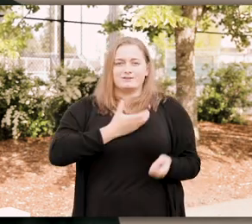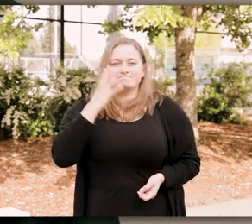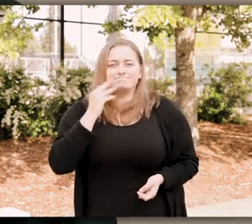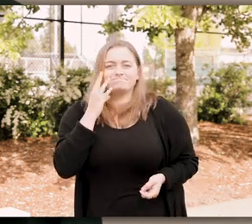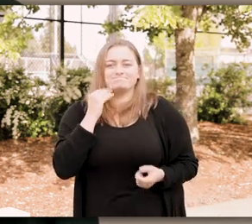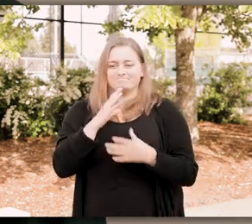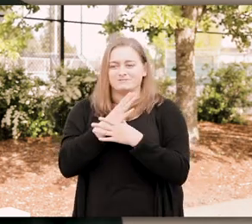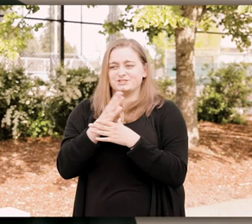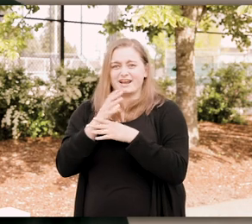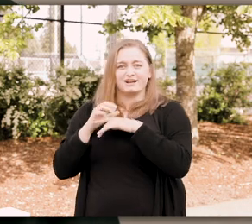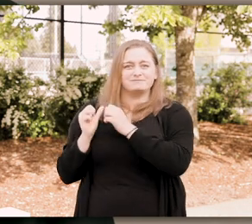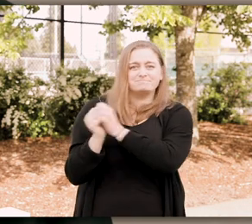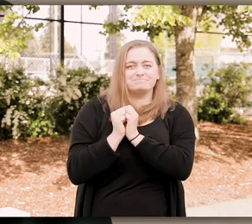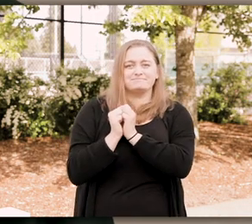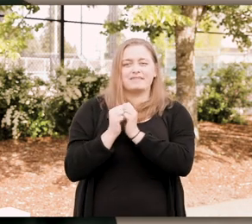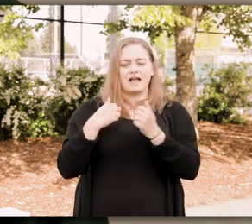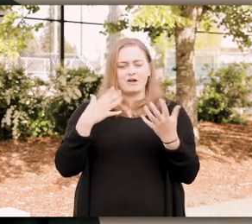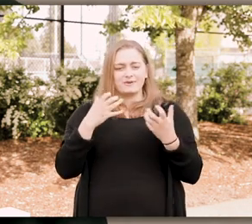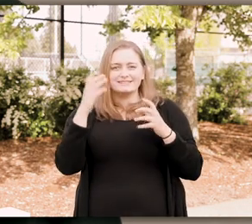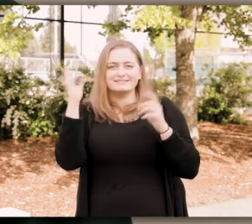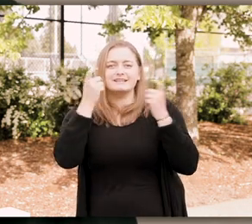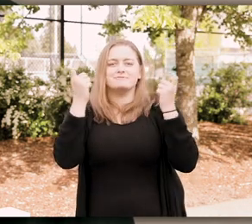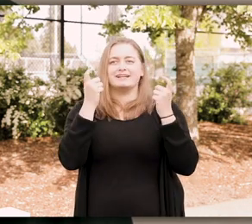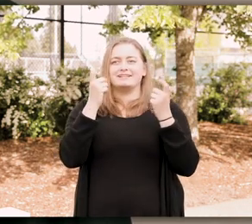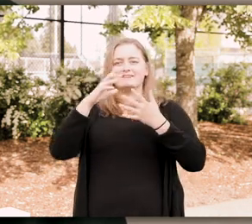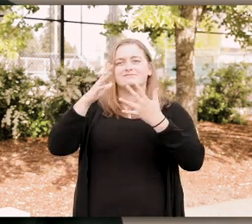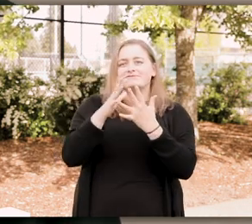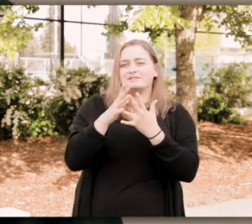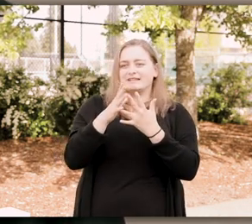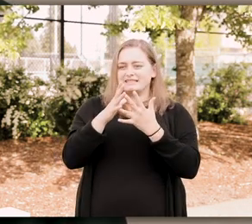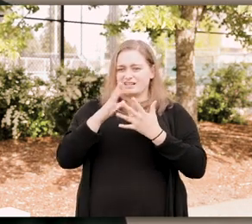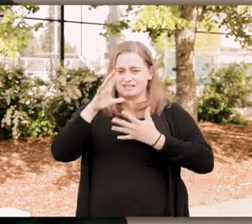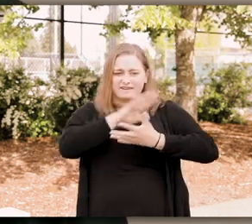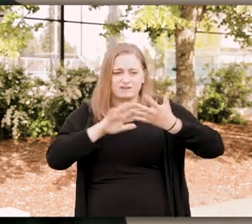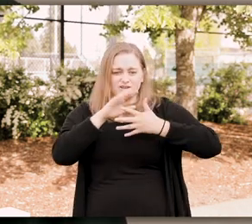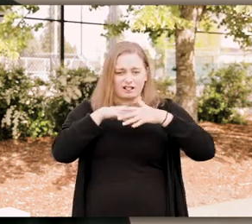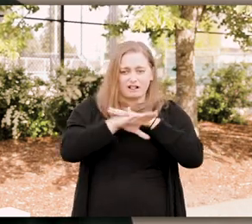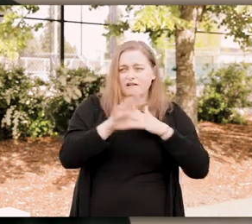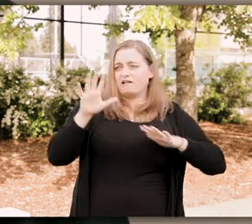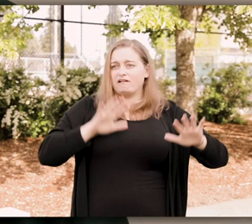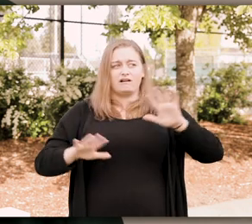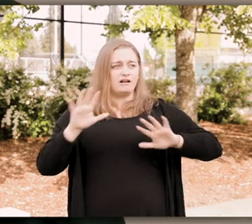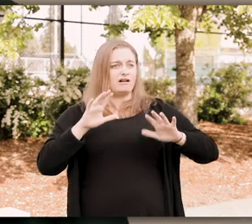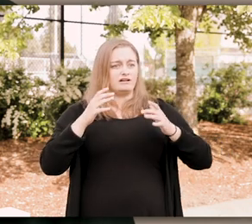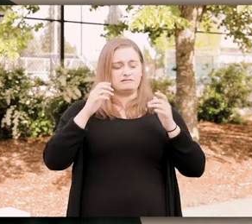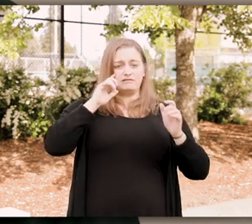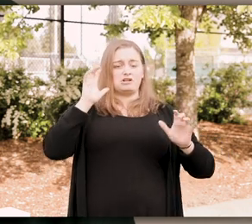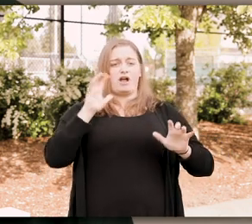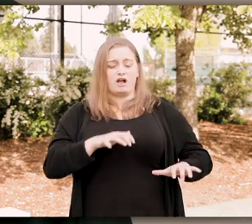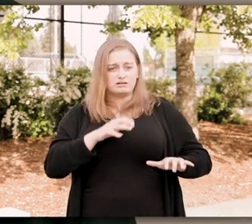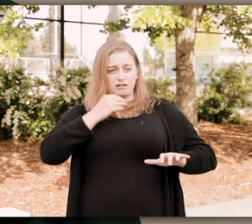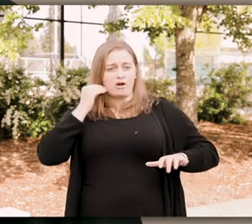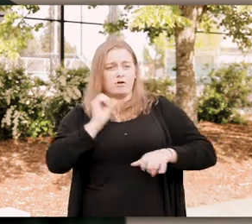as a class. I want to celebrate the confusion of freshman year as we came into our own, incredulous about the number of videos we had to